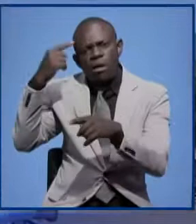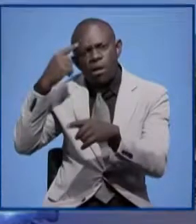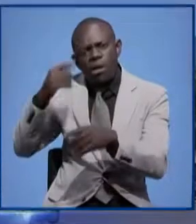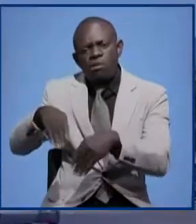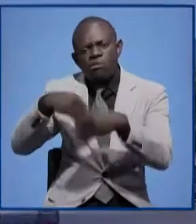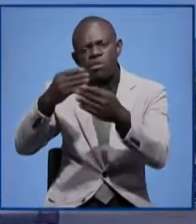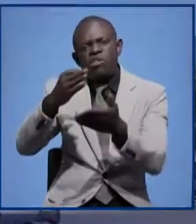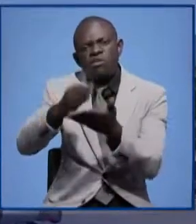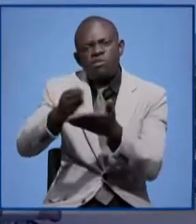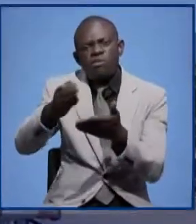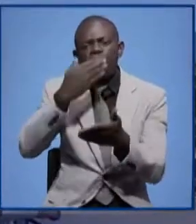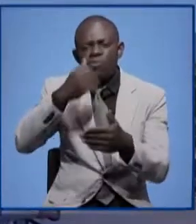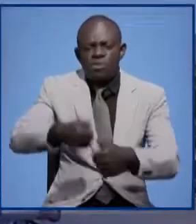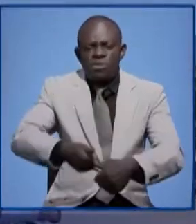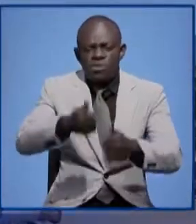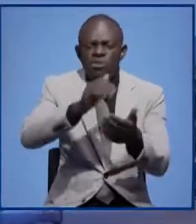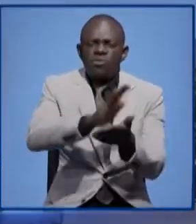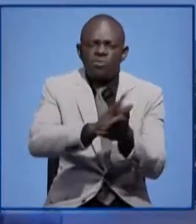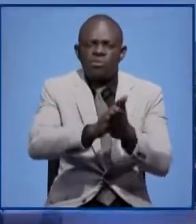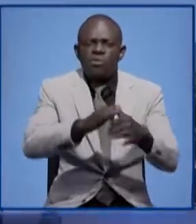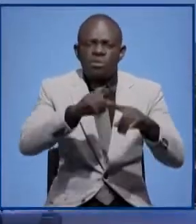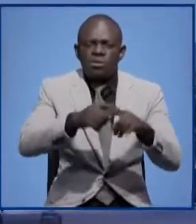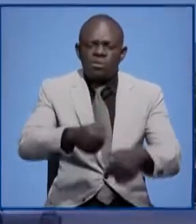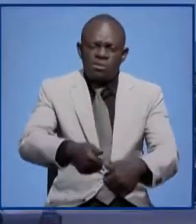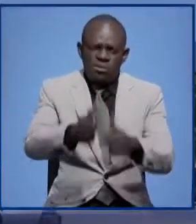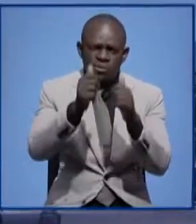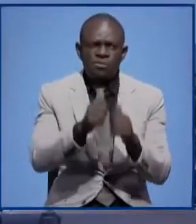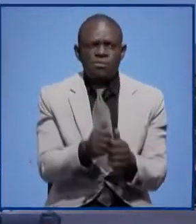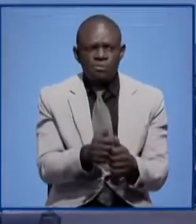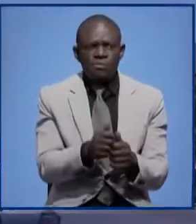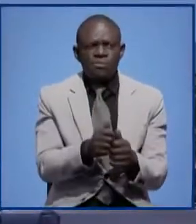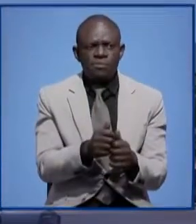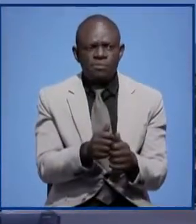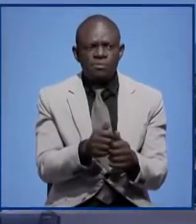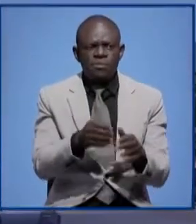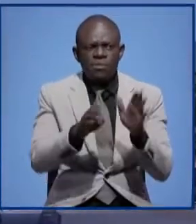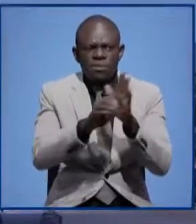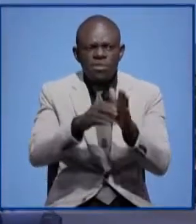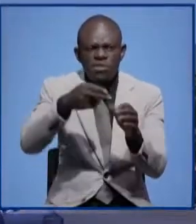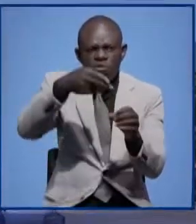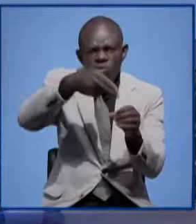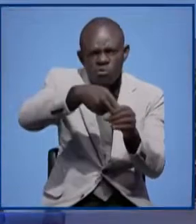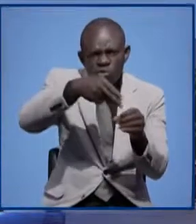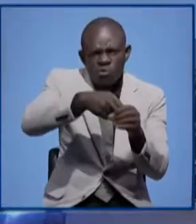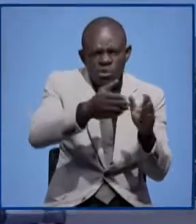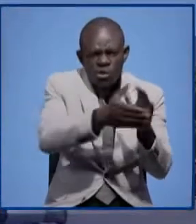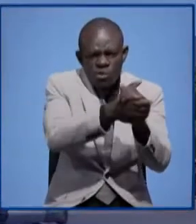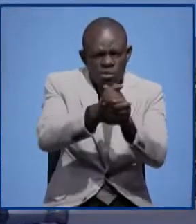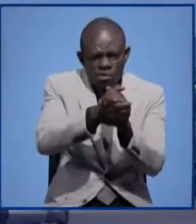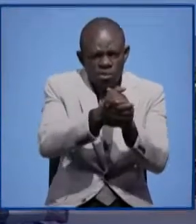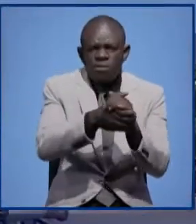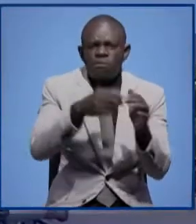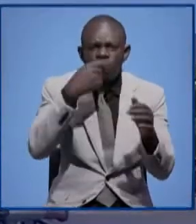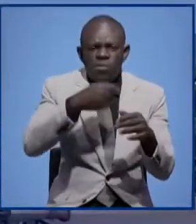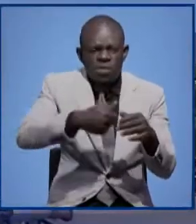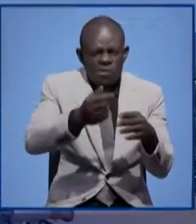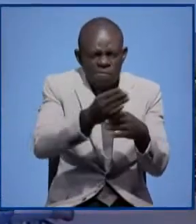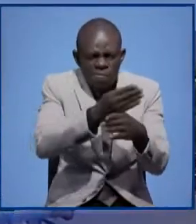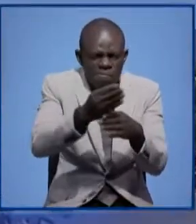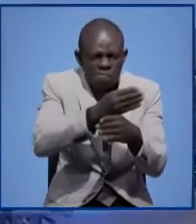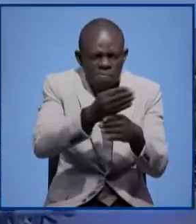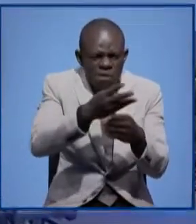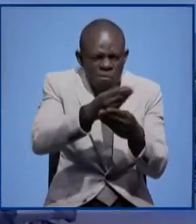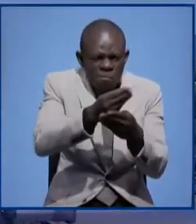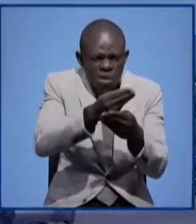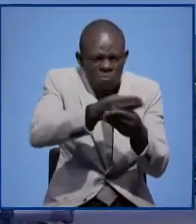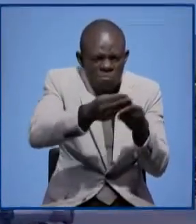are a cooperative and you want to thrive, the membership should buy into the vision and put monies together, and that is what has made us have two high